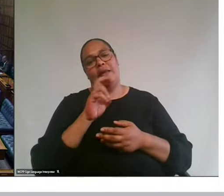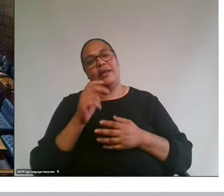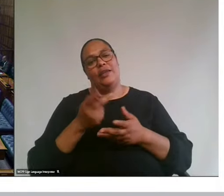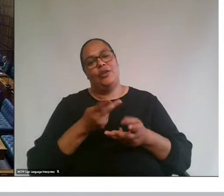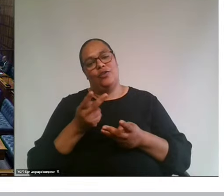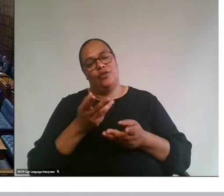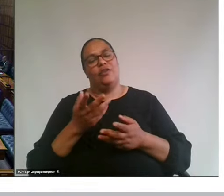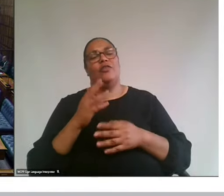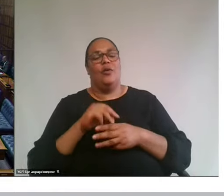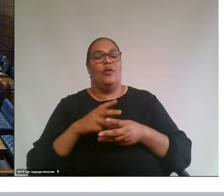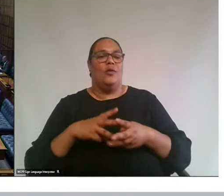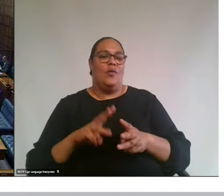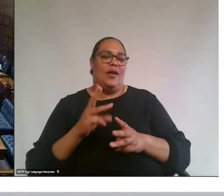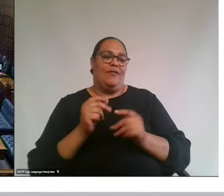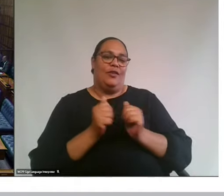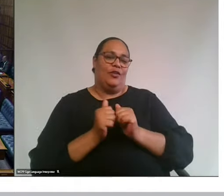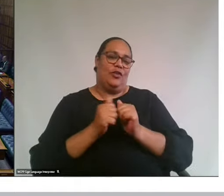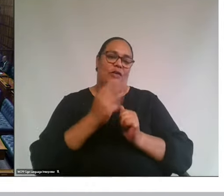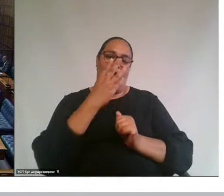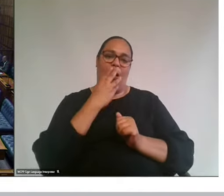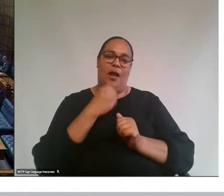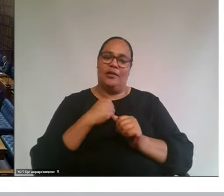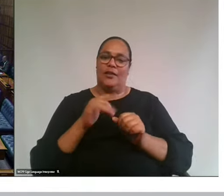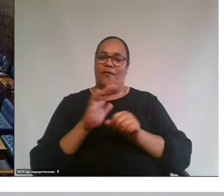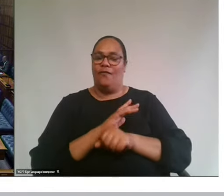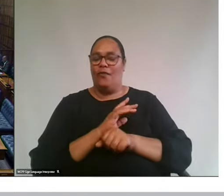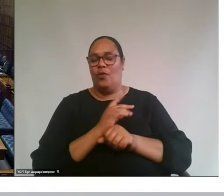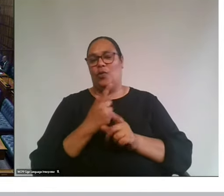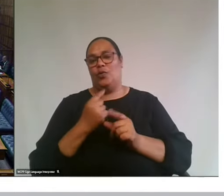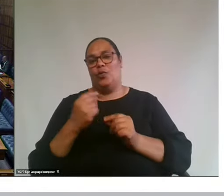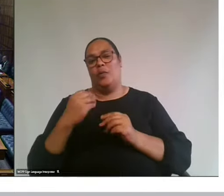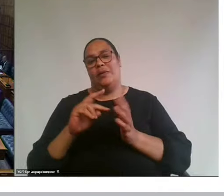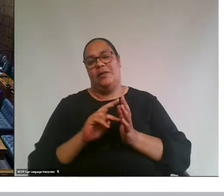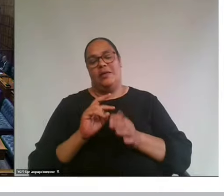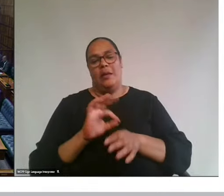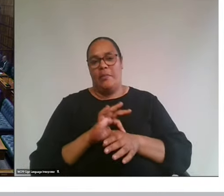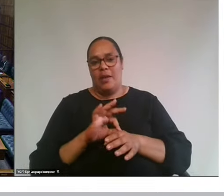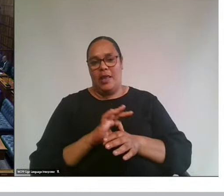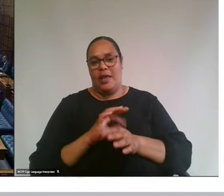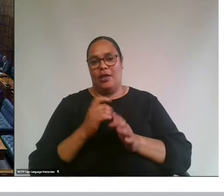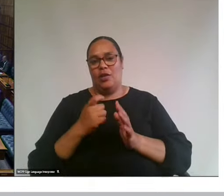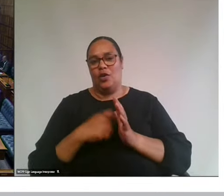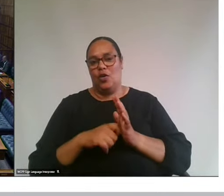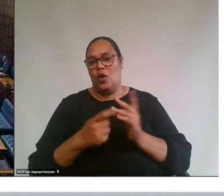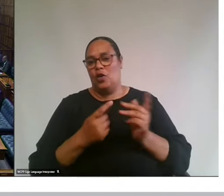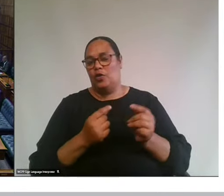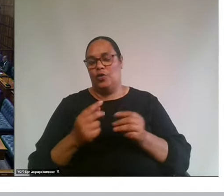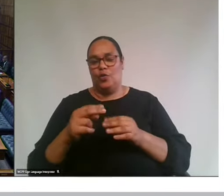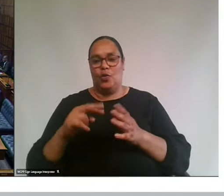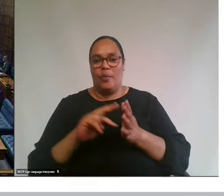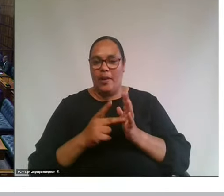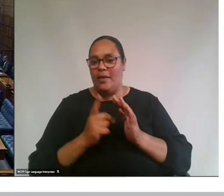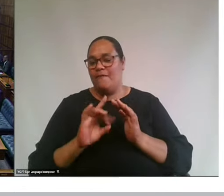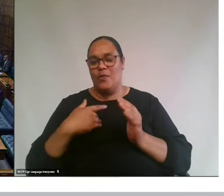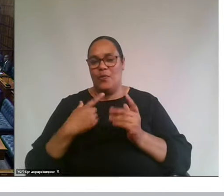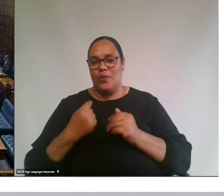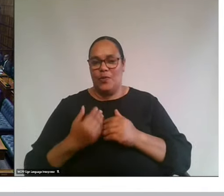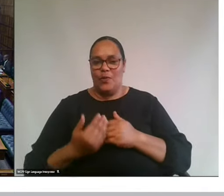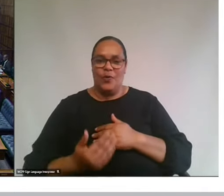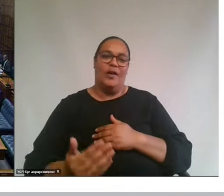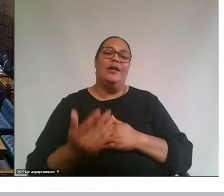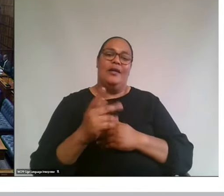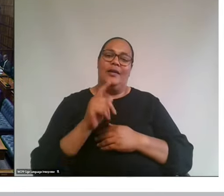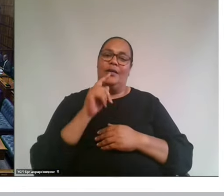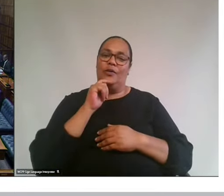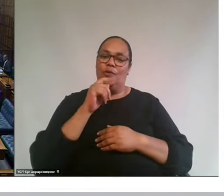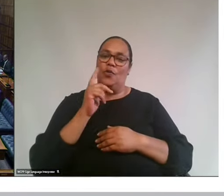underway the shareholder has asked us for a full comprehensive business plan Cost Containment strategy of what we've done and what we intend to do